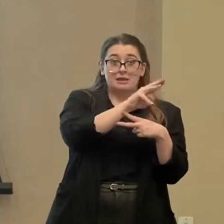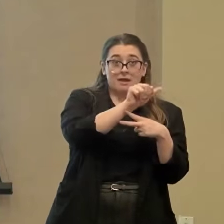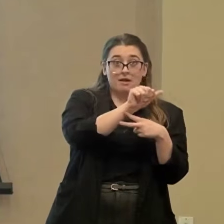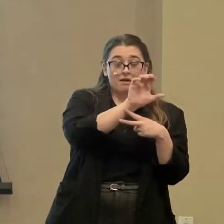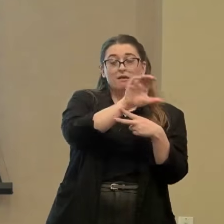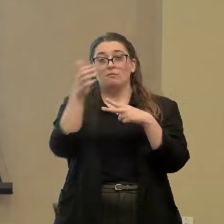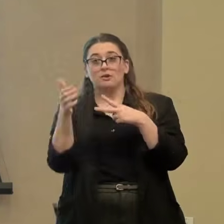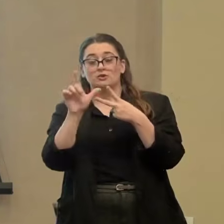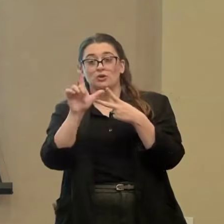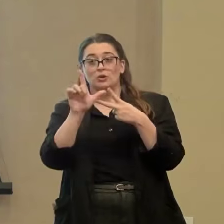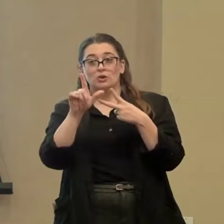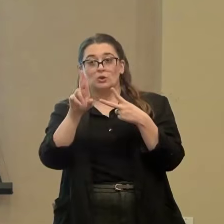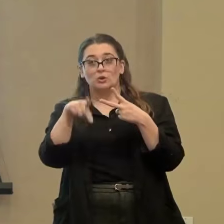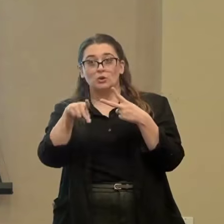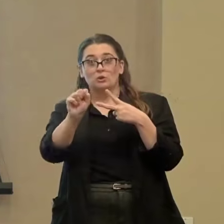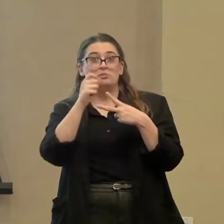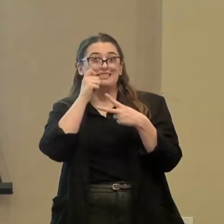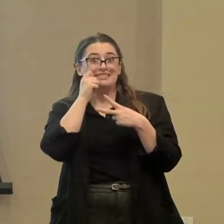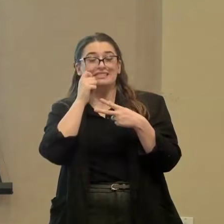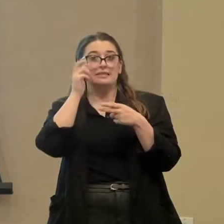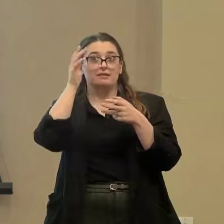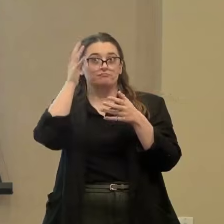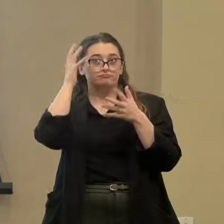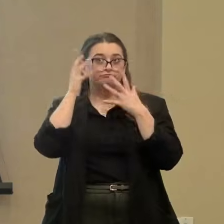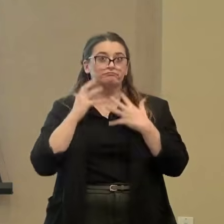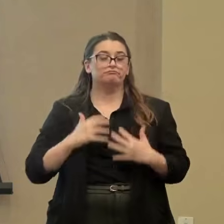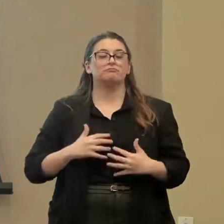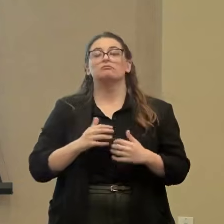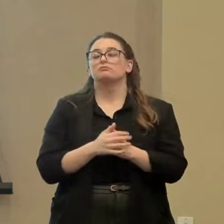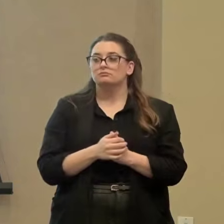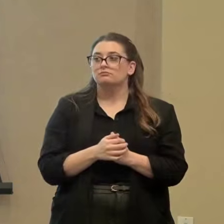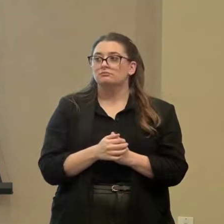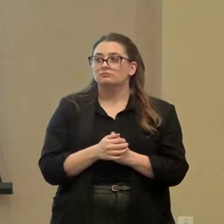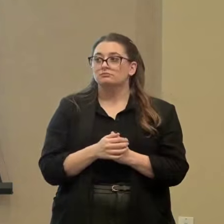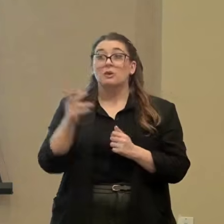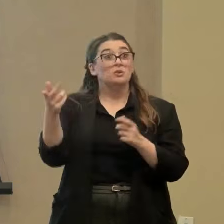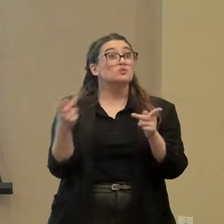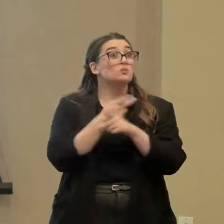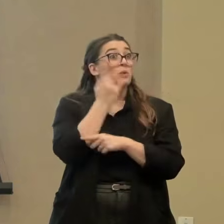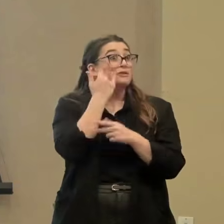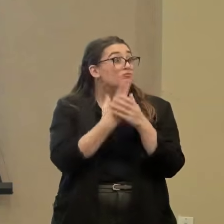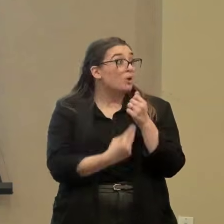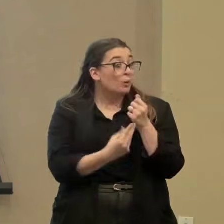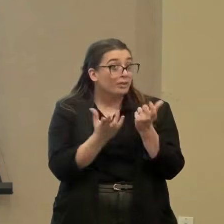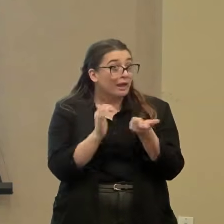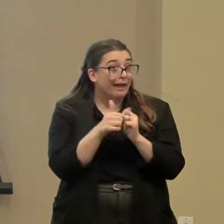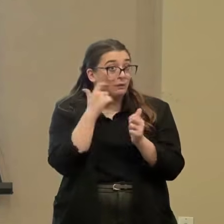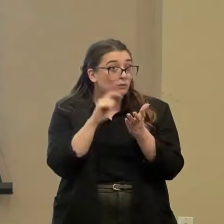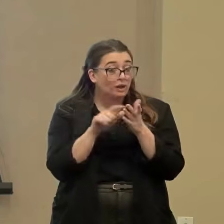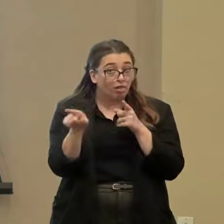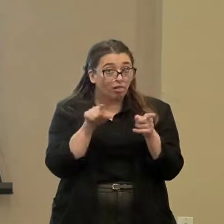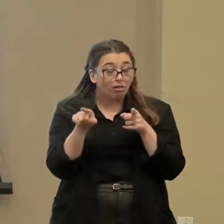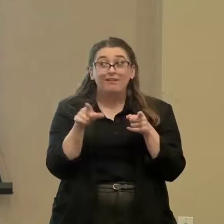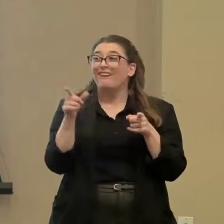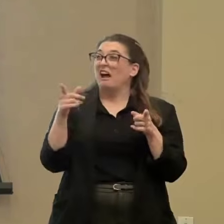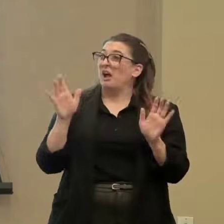Yeah. So how do you distinguish between eczema and lupus? If a person has both, so you